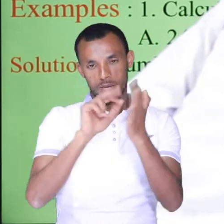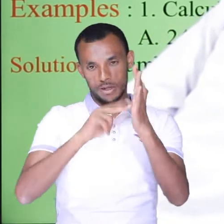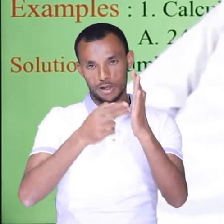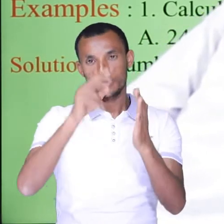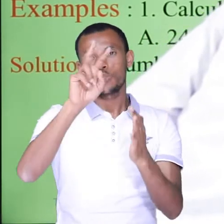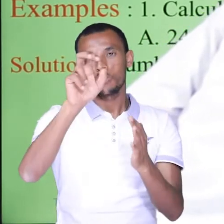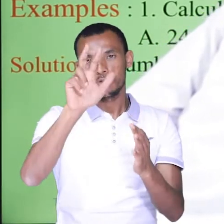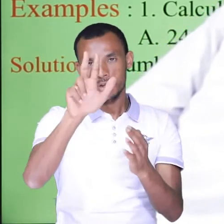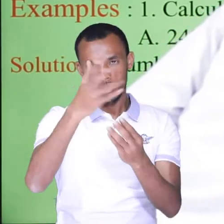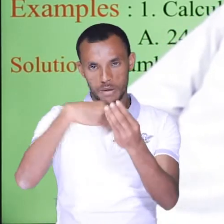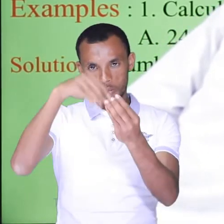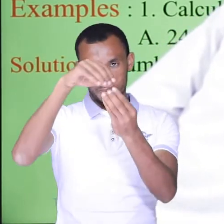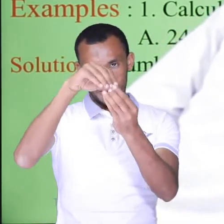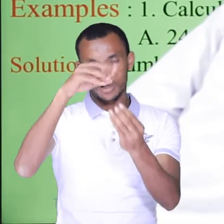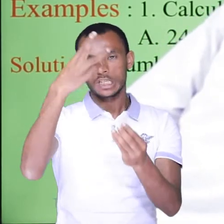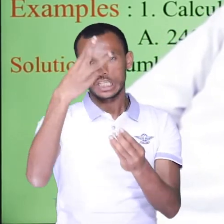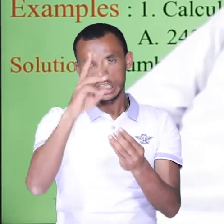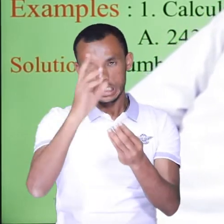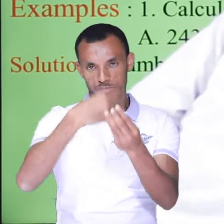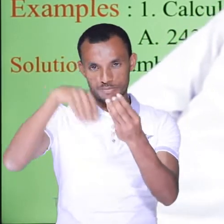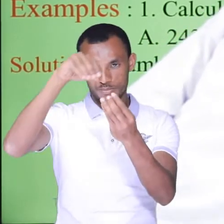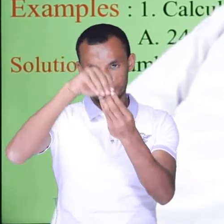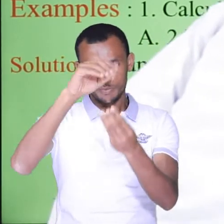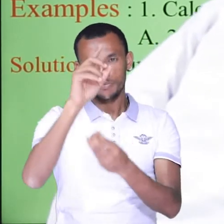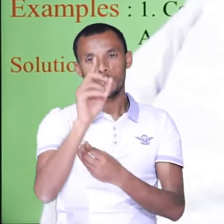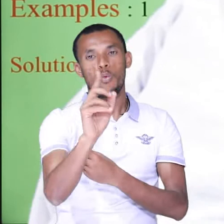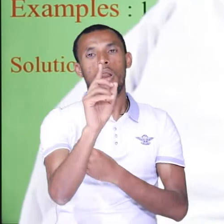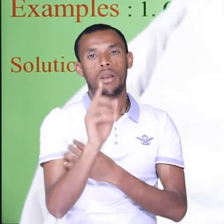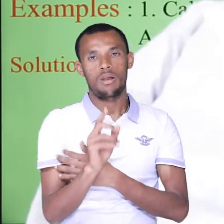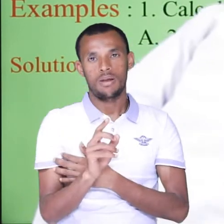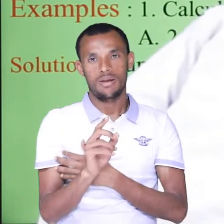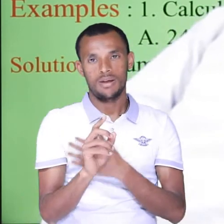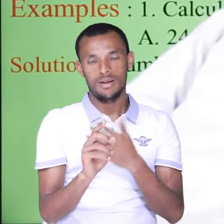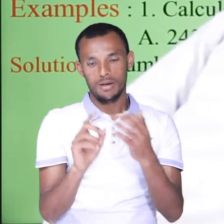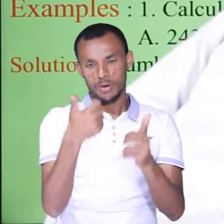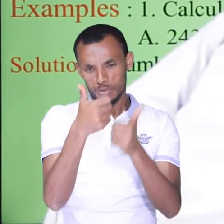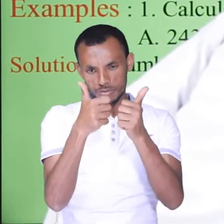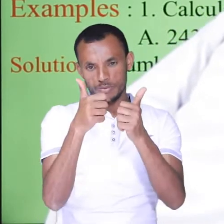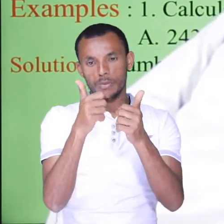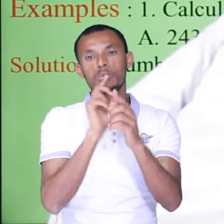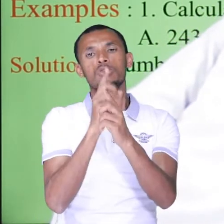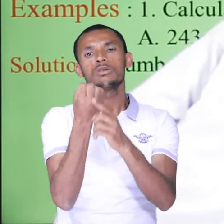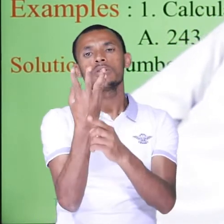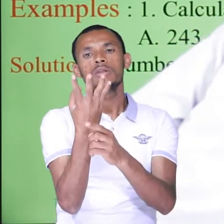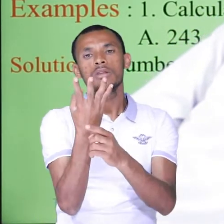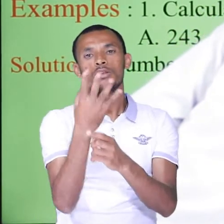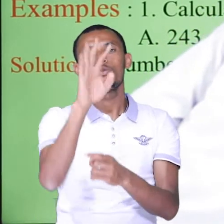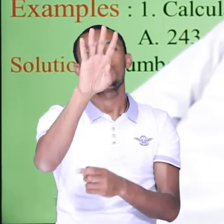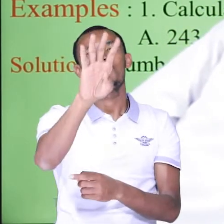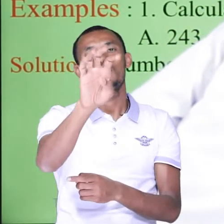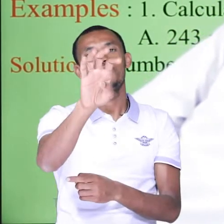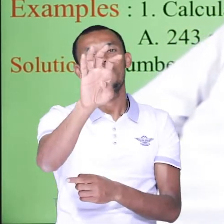plus 16 plus 1, which gives us 40